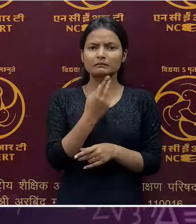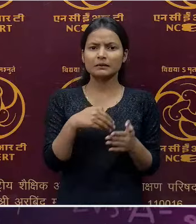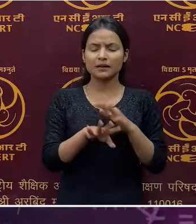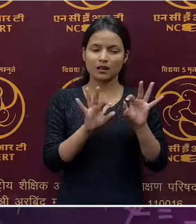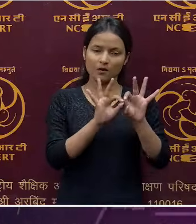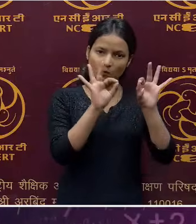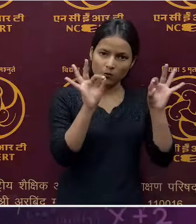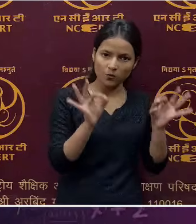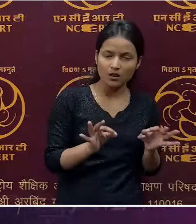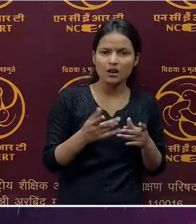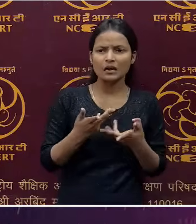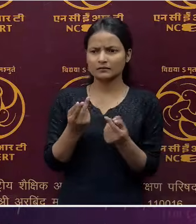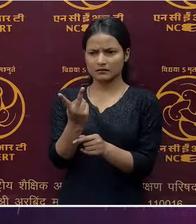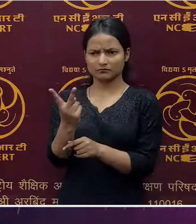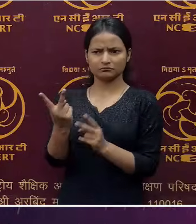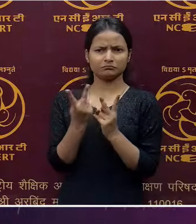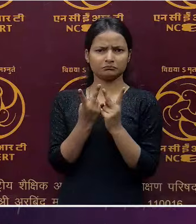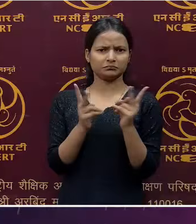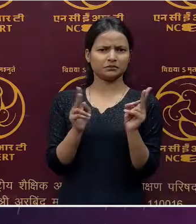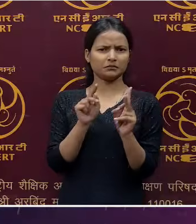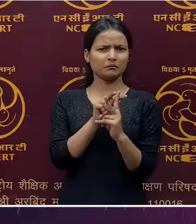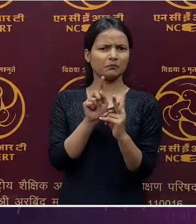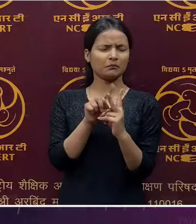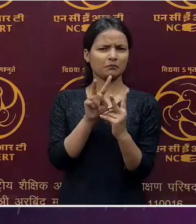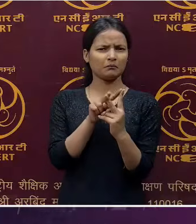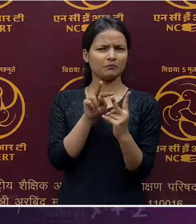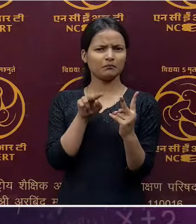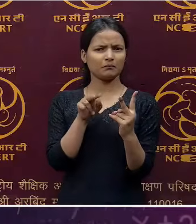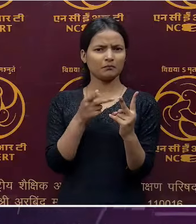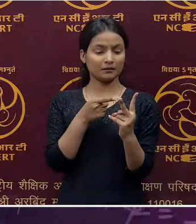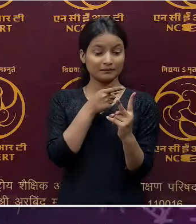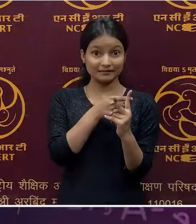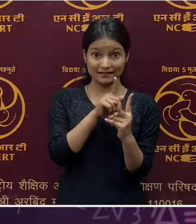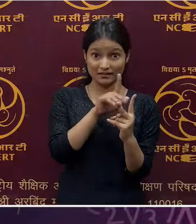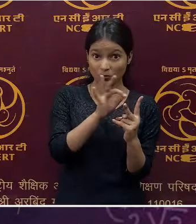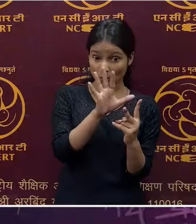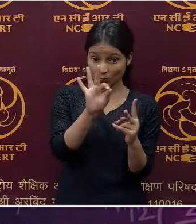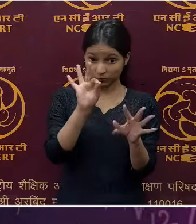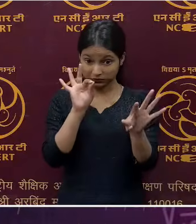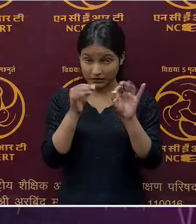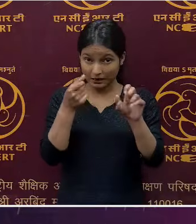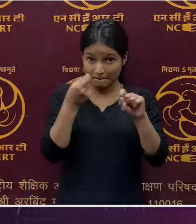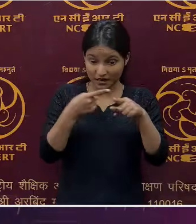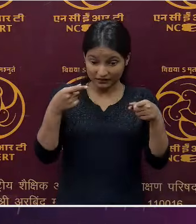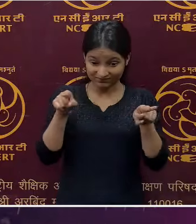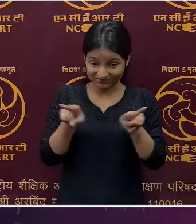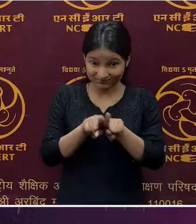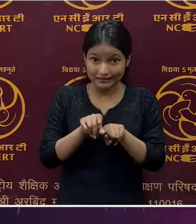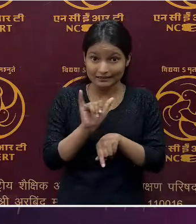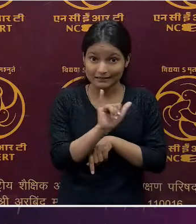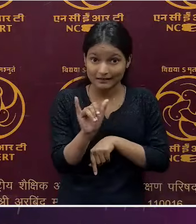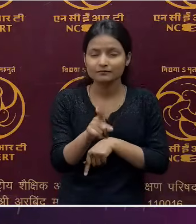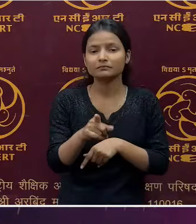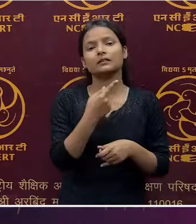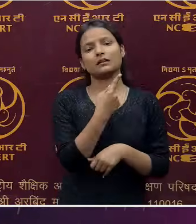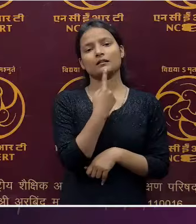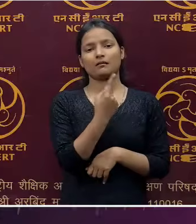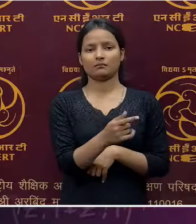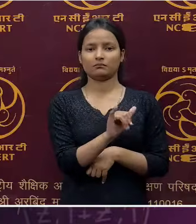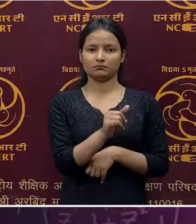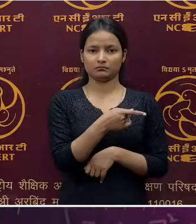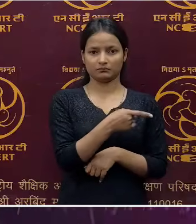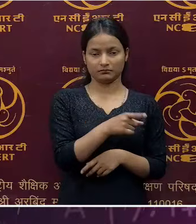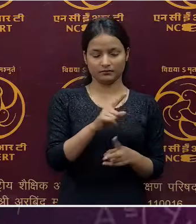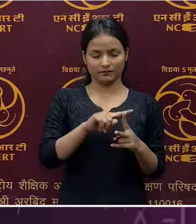So what is the well-defined collection of object is called set. So if I ask you what is the set of natural number, so